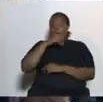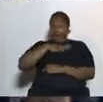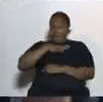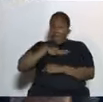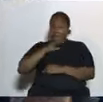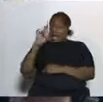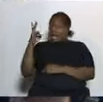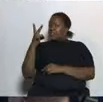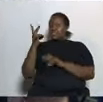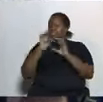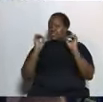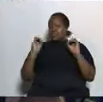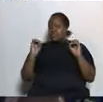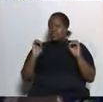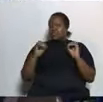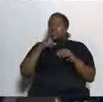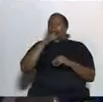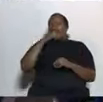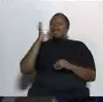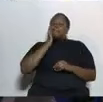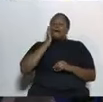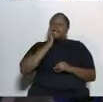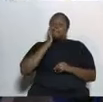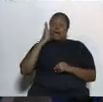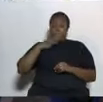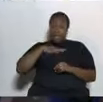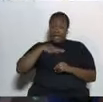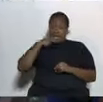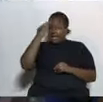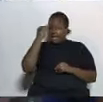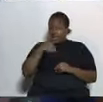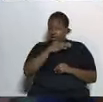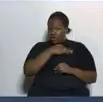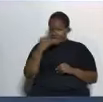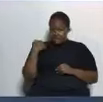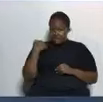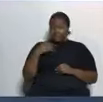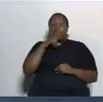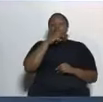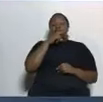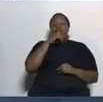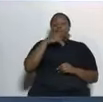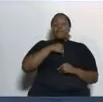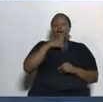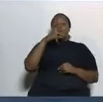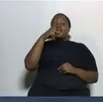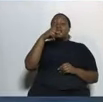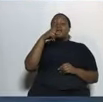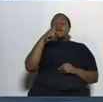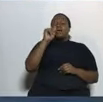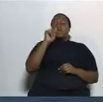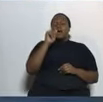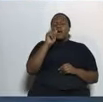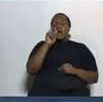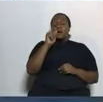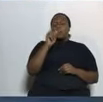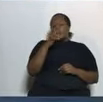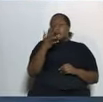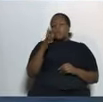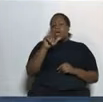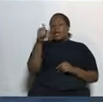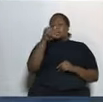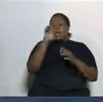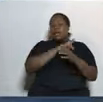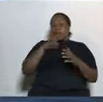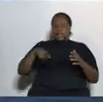Adventist. My mother was a Catholic. My father was a Protestant. My father worked in a factory where he was the